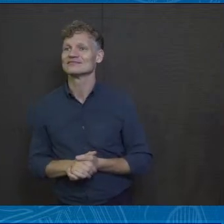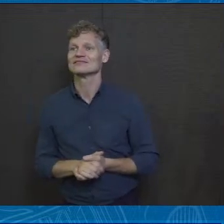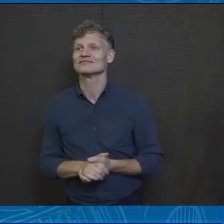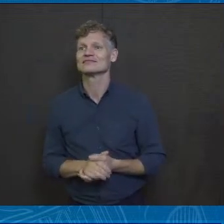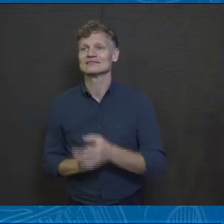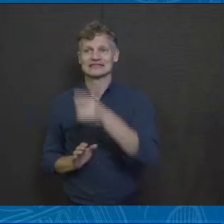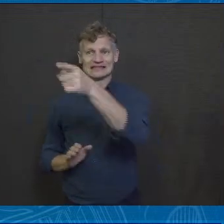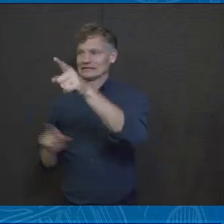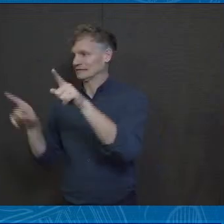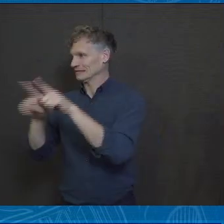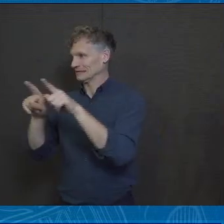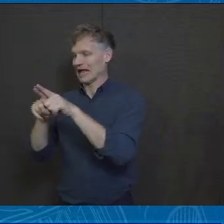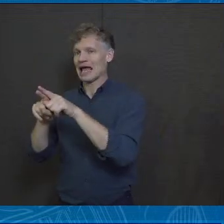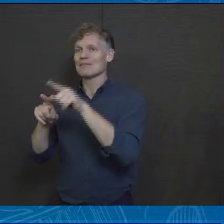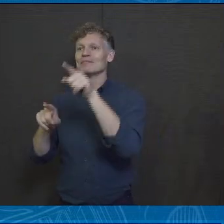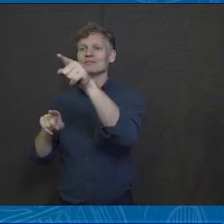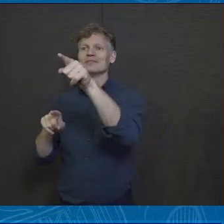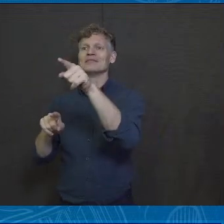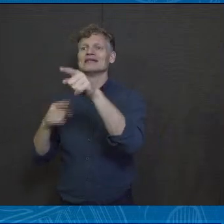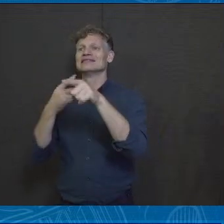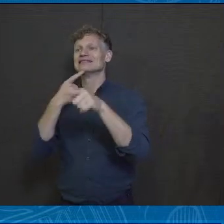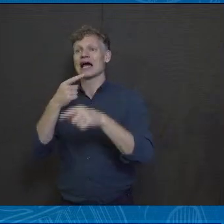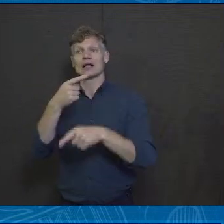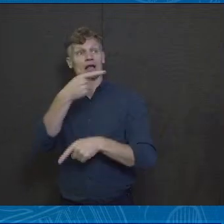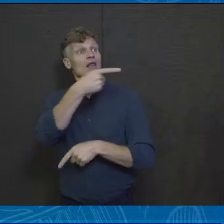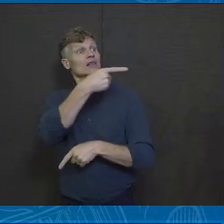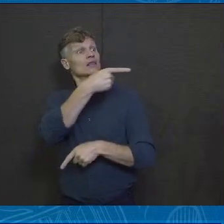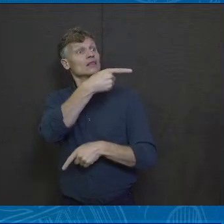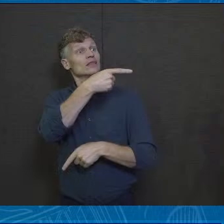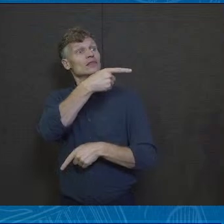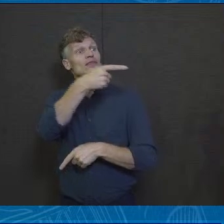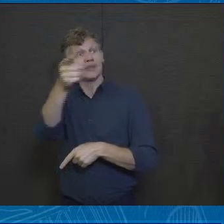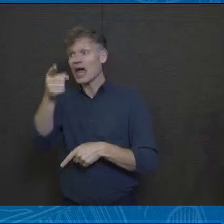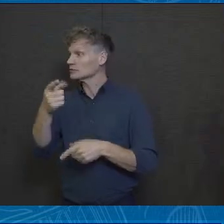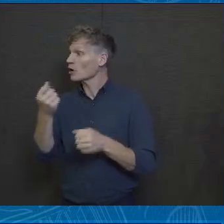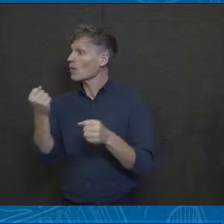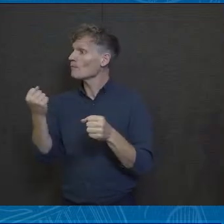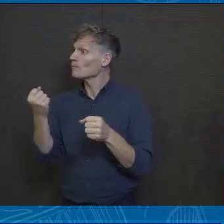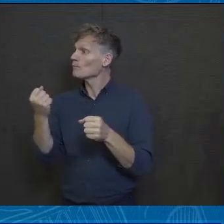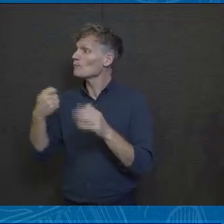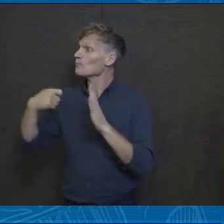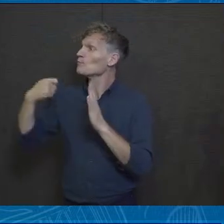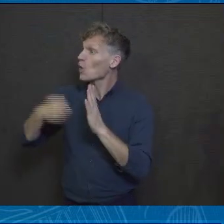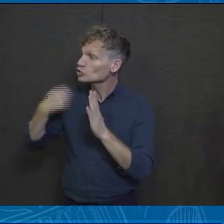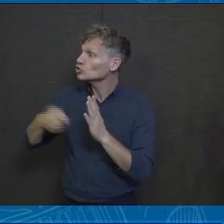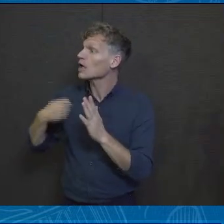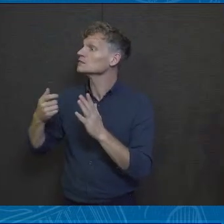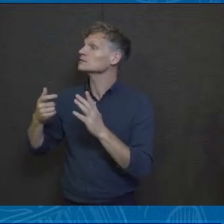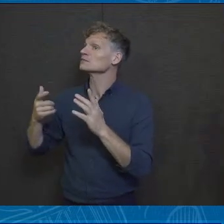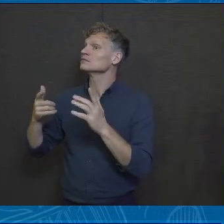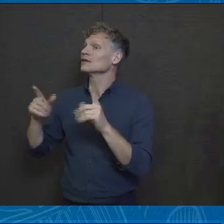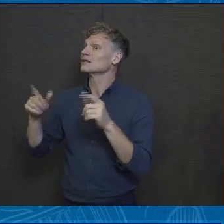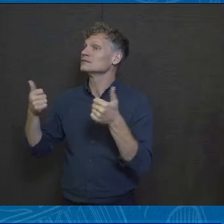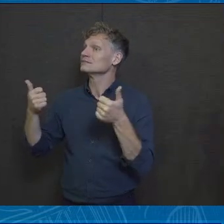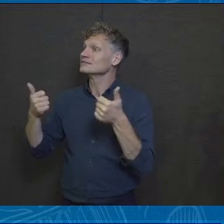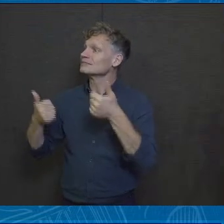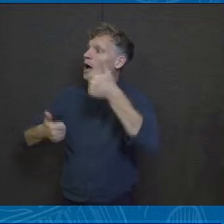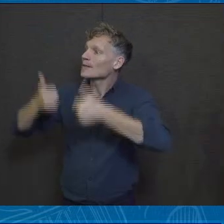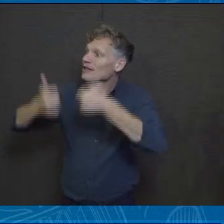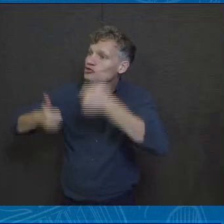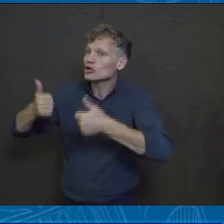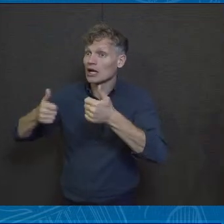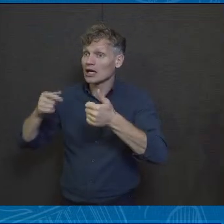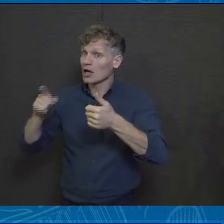Those activities or practices are also led by students. Okay, thank you. Thank you. Next